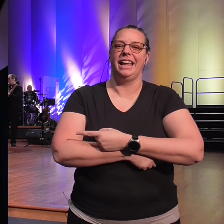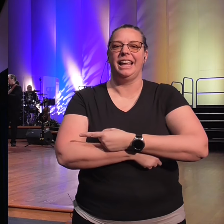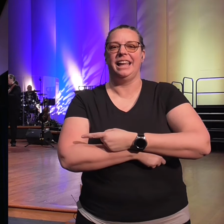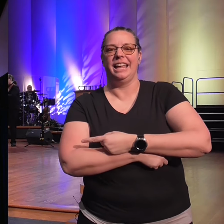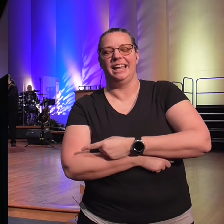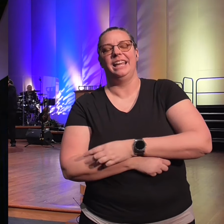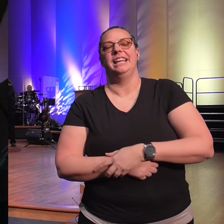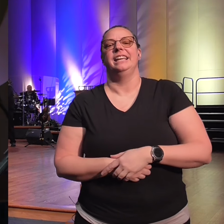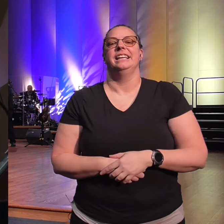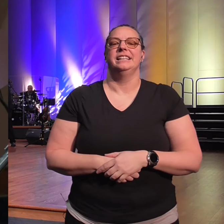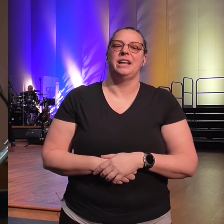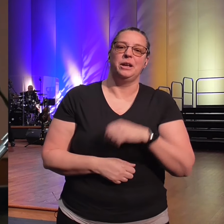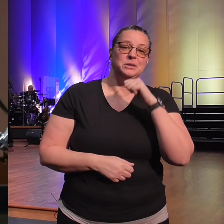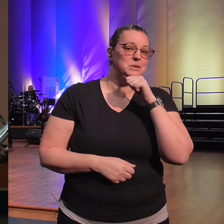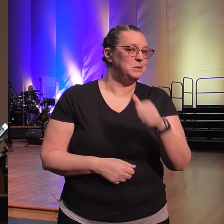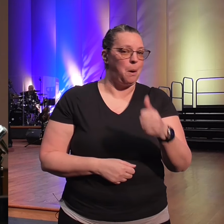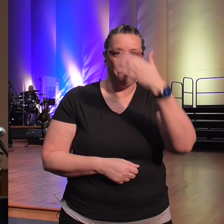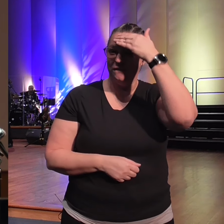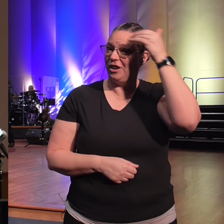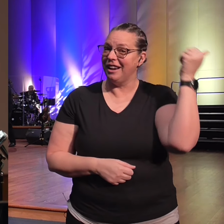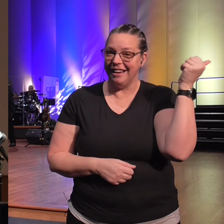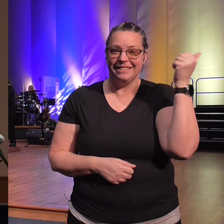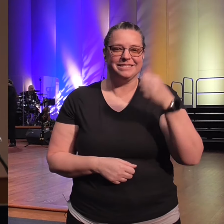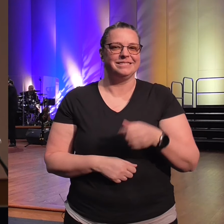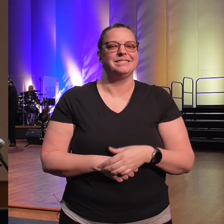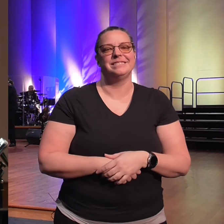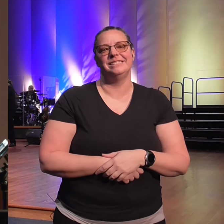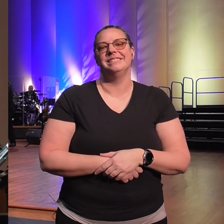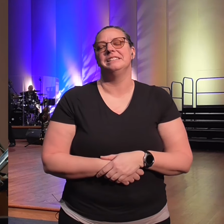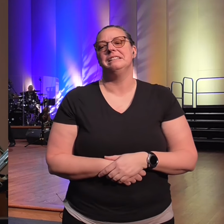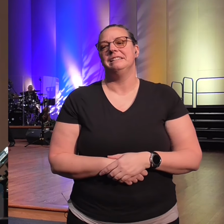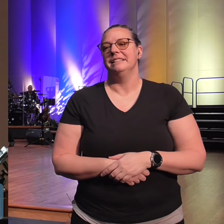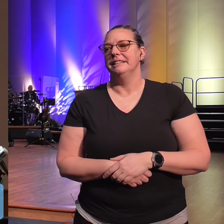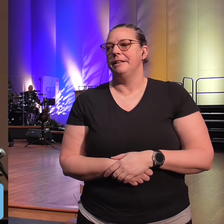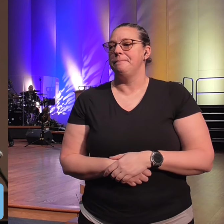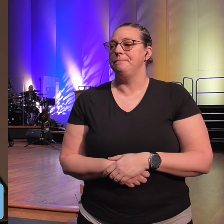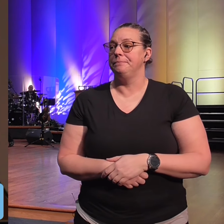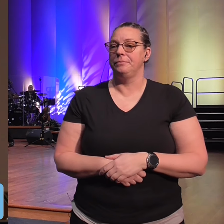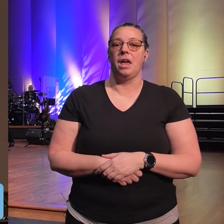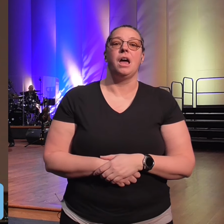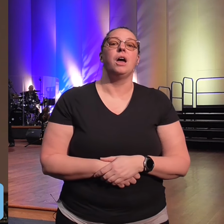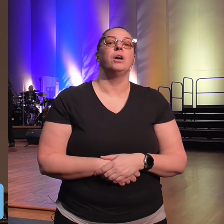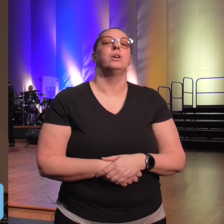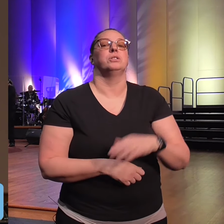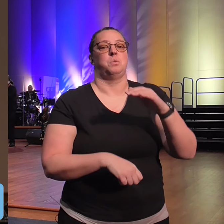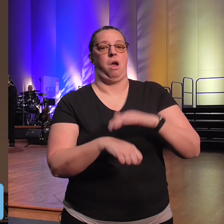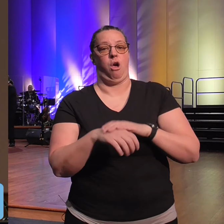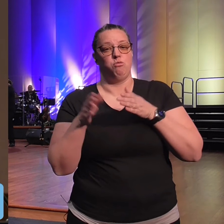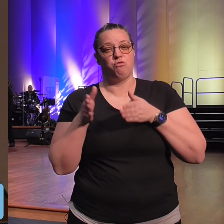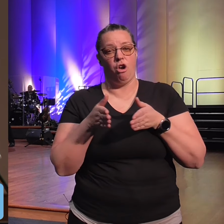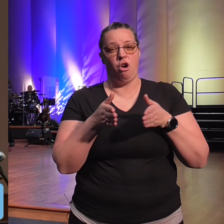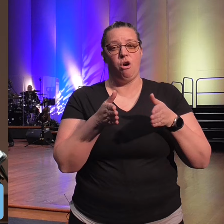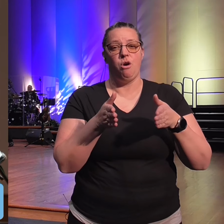day. Don't let it get away. You're on the